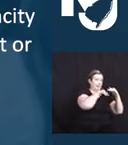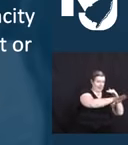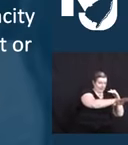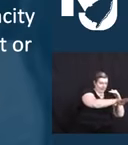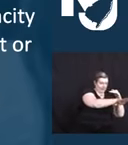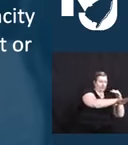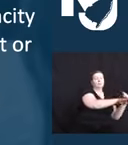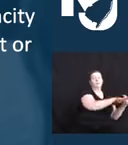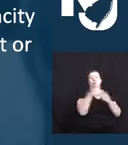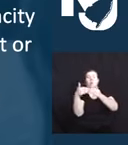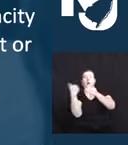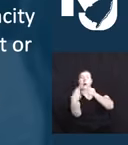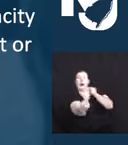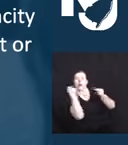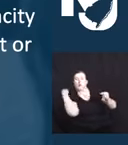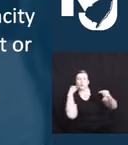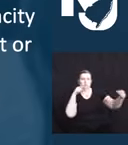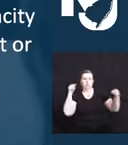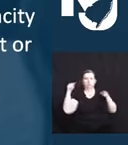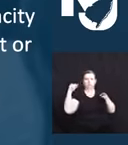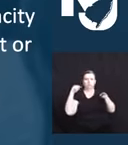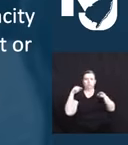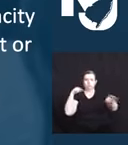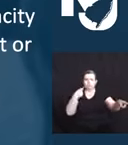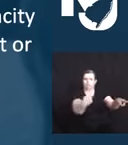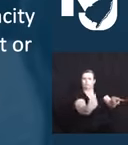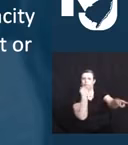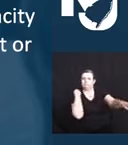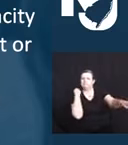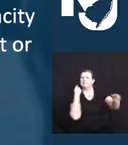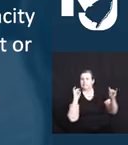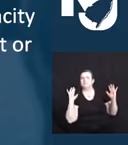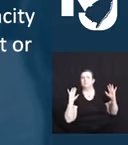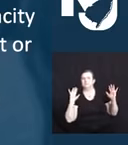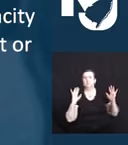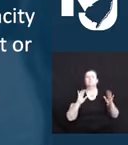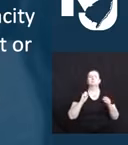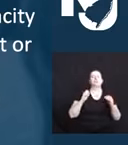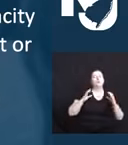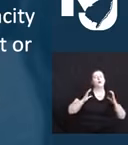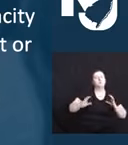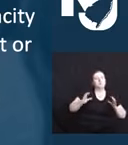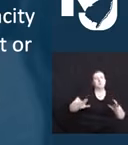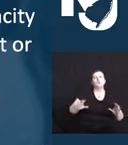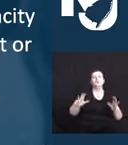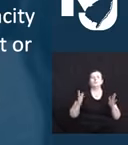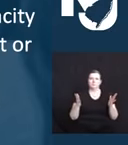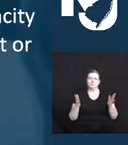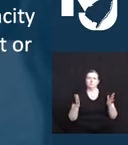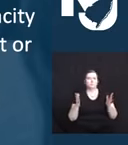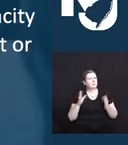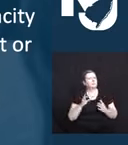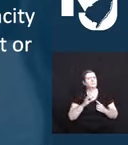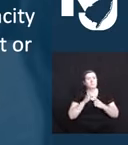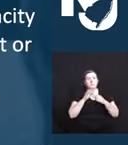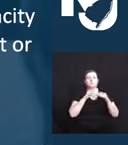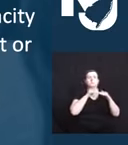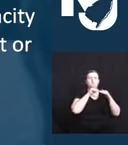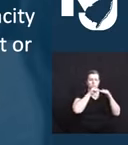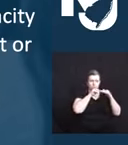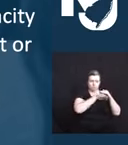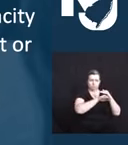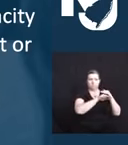sanitation materials must be provided to both mall employees and customers, particularly at entrances.